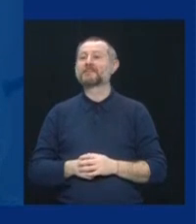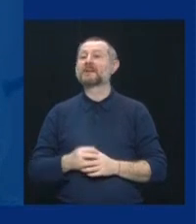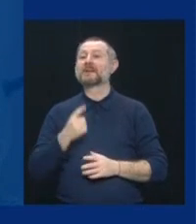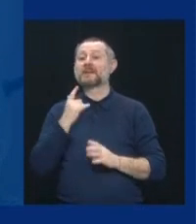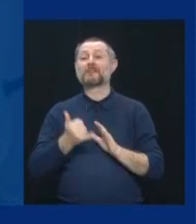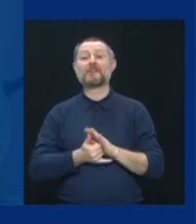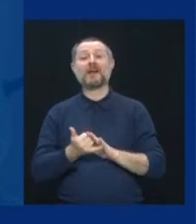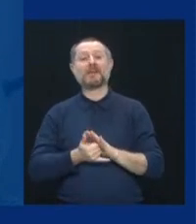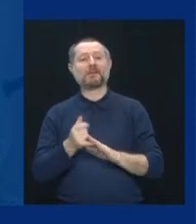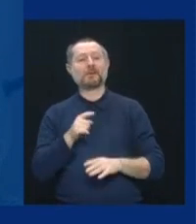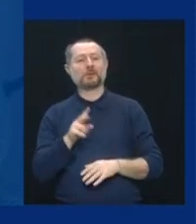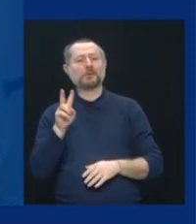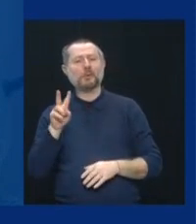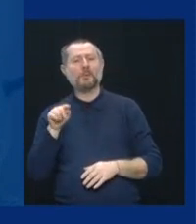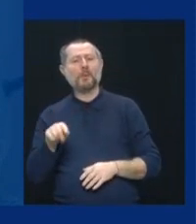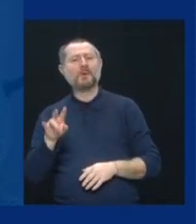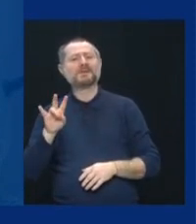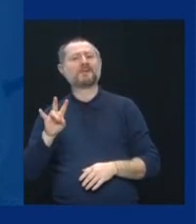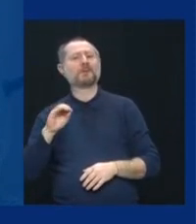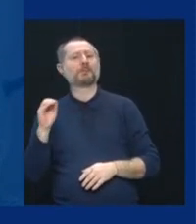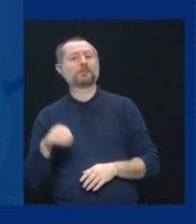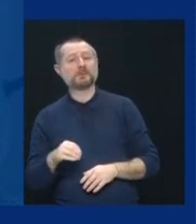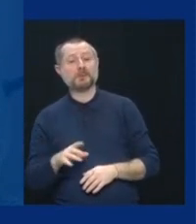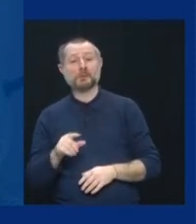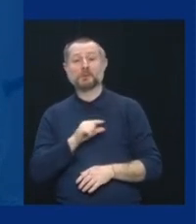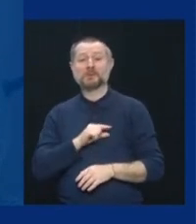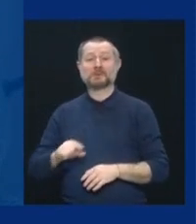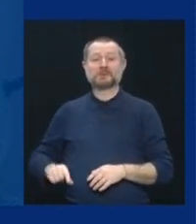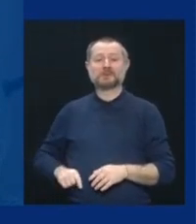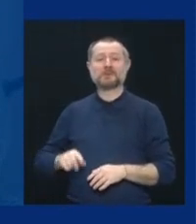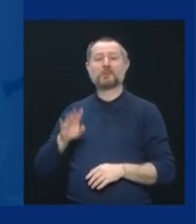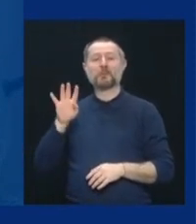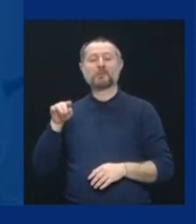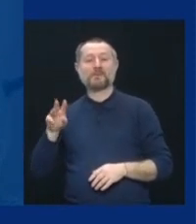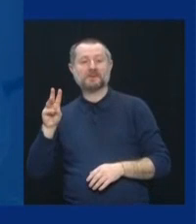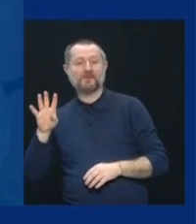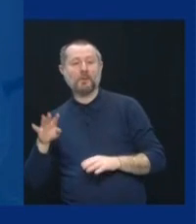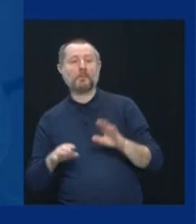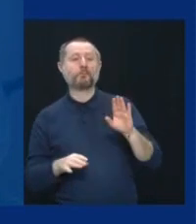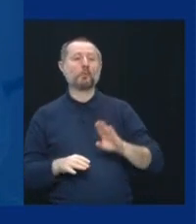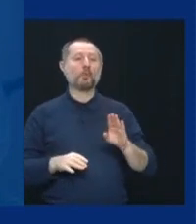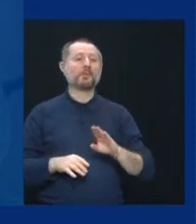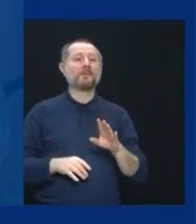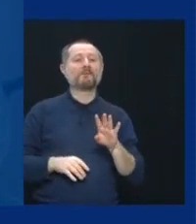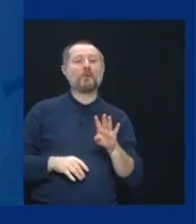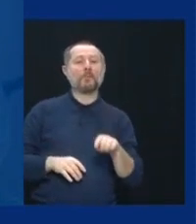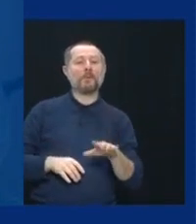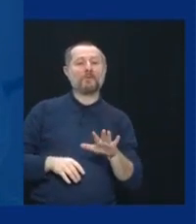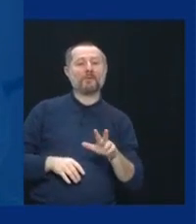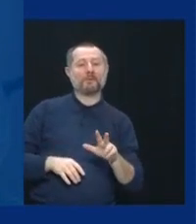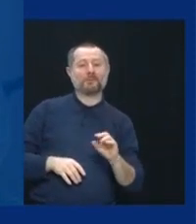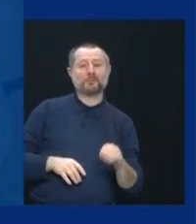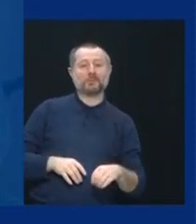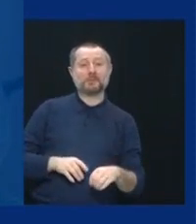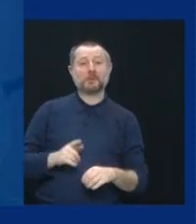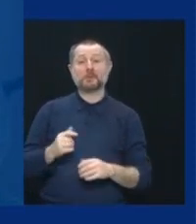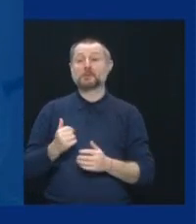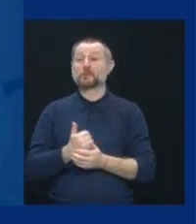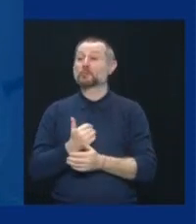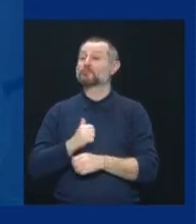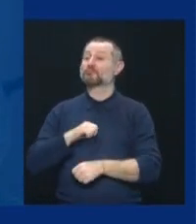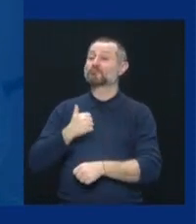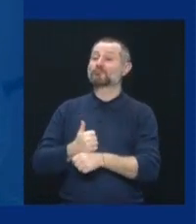2.7. Queens, Brooklyn, 4.6, 4.5. We have new FEMA sites in Queens and